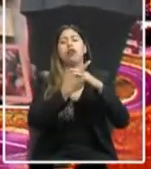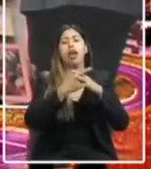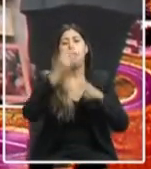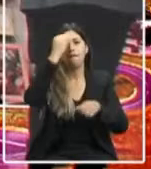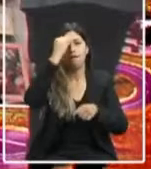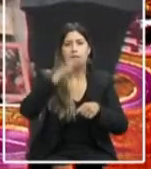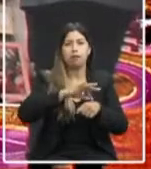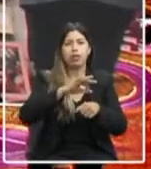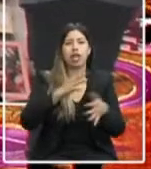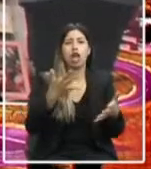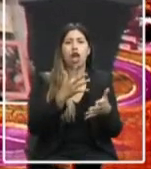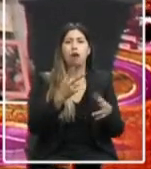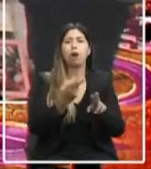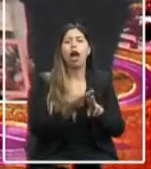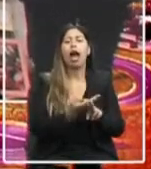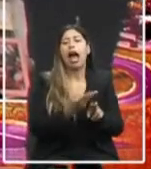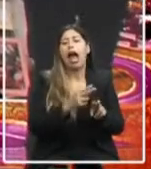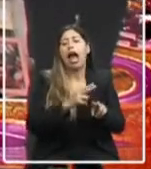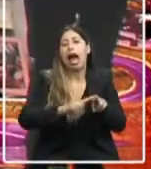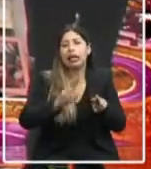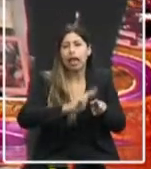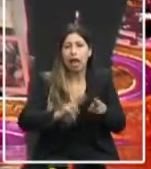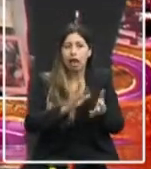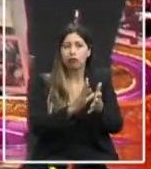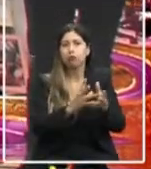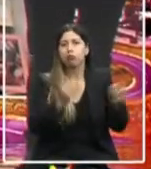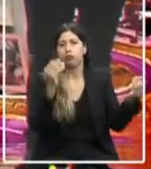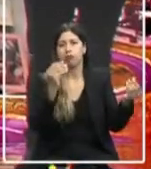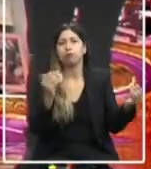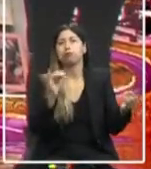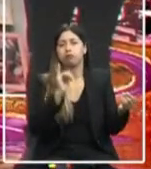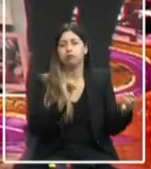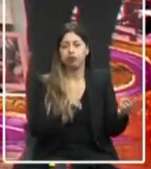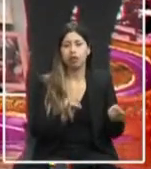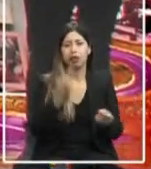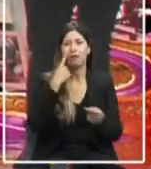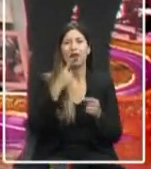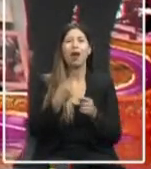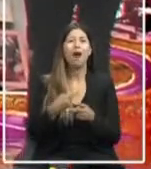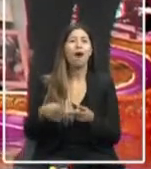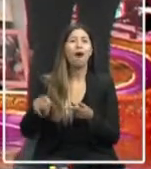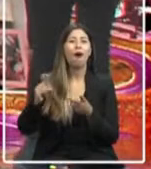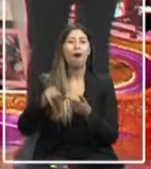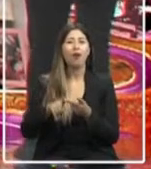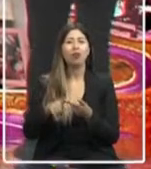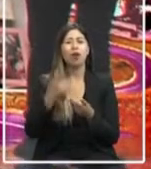what mechanism made us vulnerable to these diseases.